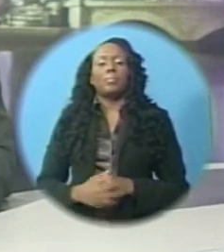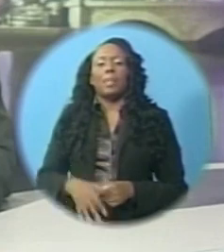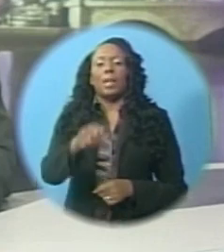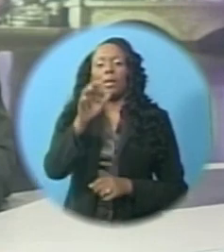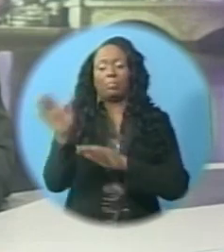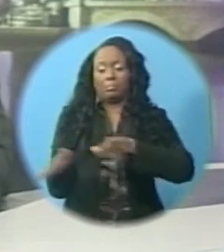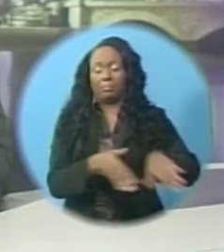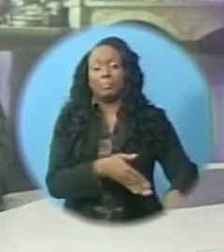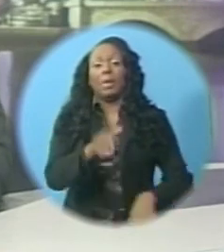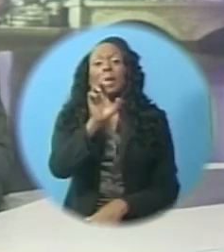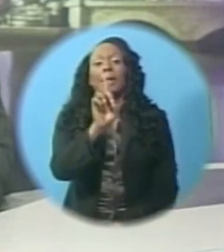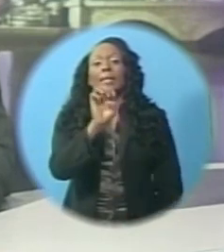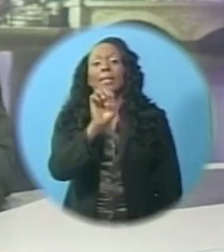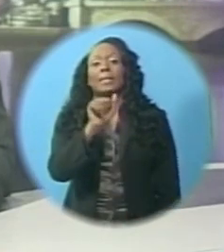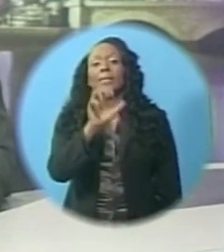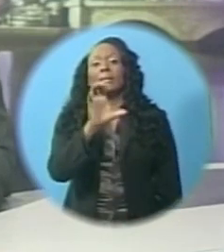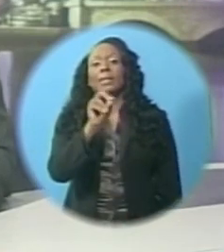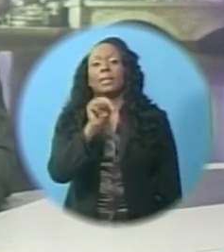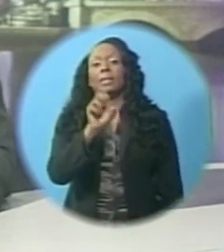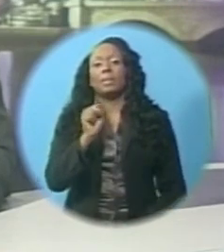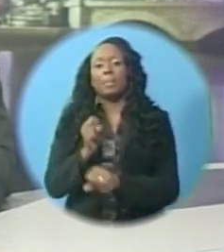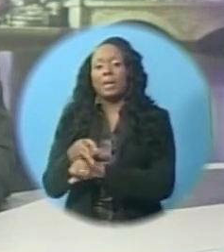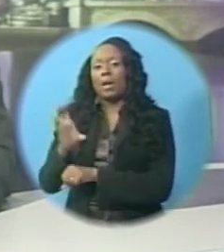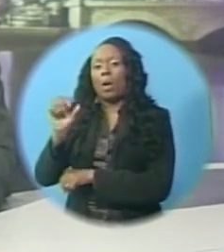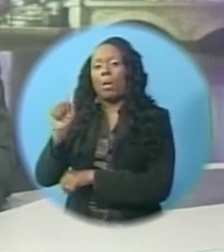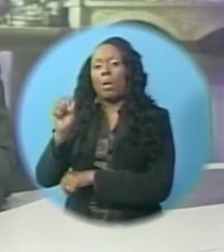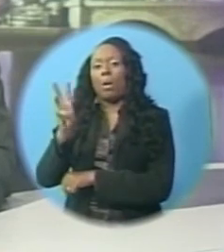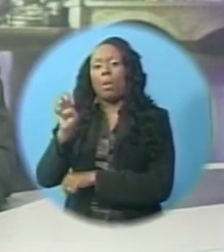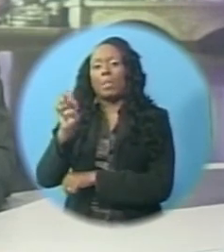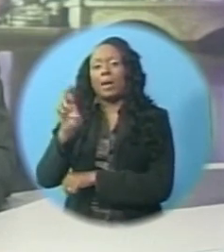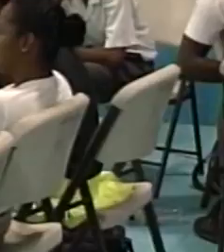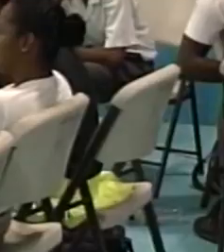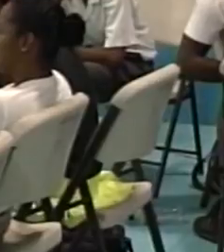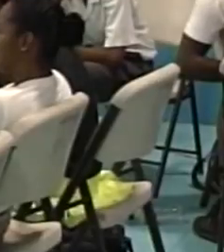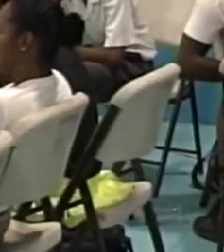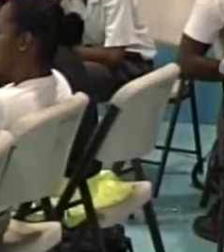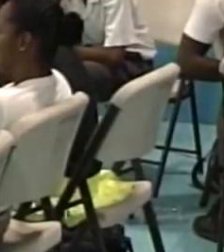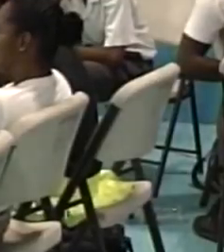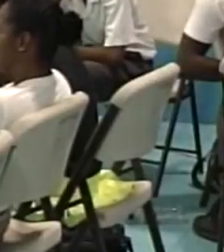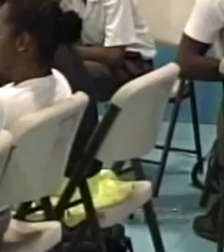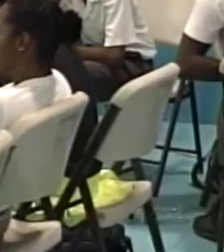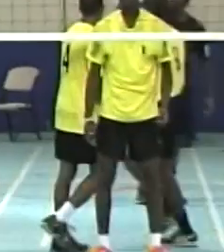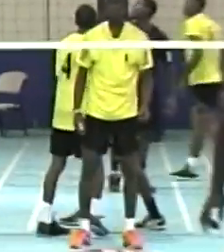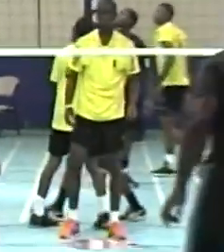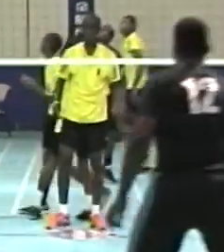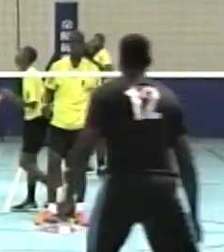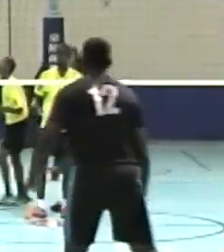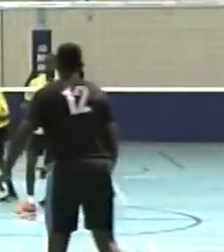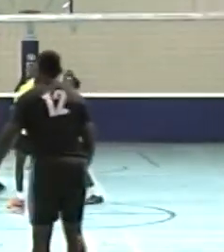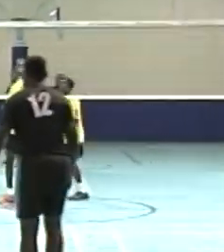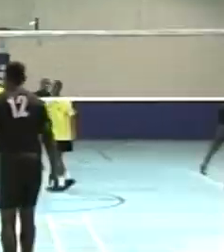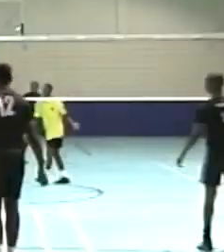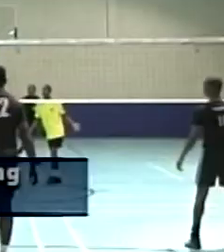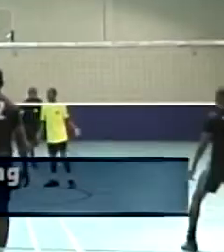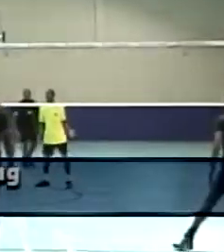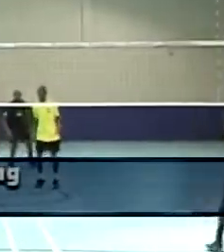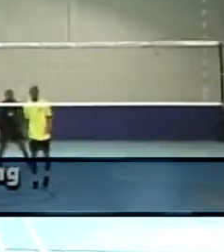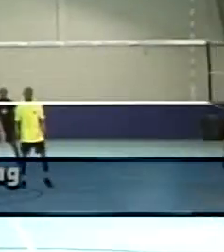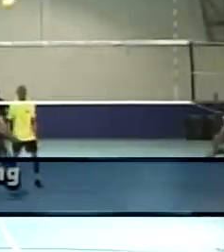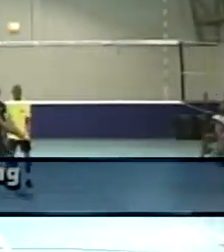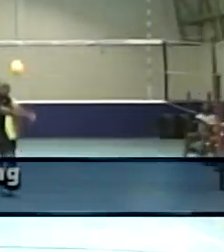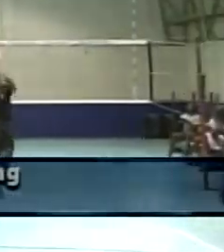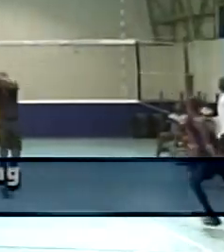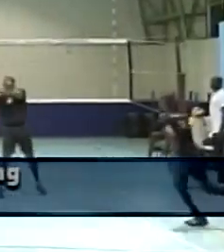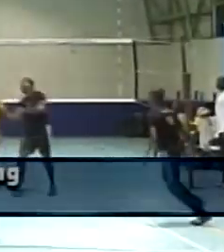in the lead with victory over Cormier. Here's Mark Seal. All-Stars took on Foundation United in the first game